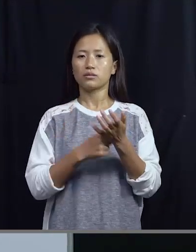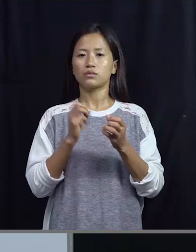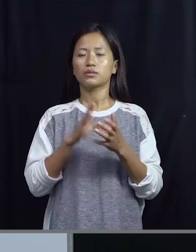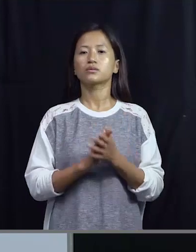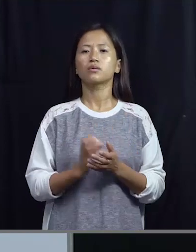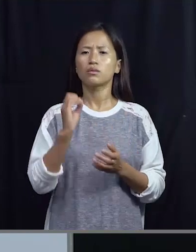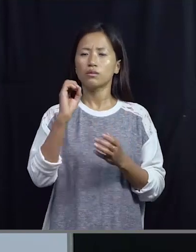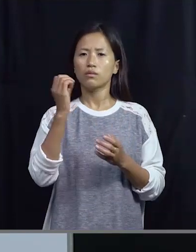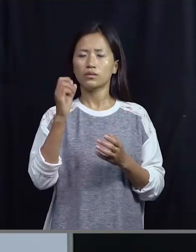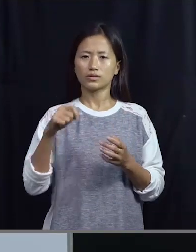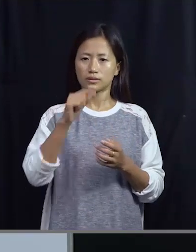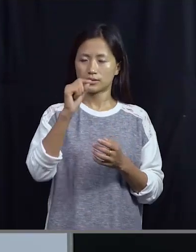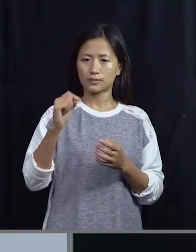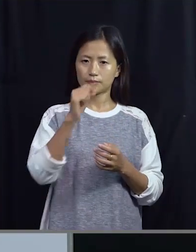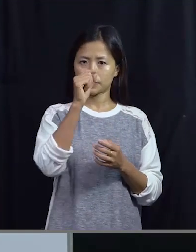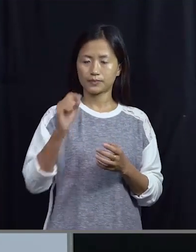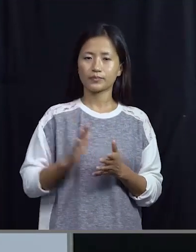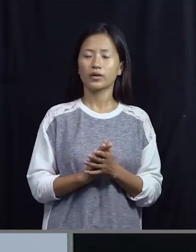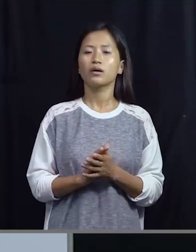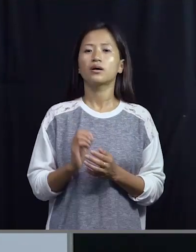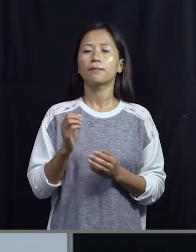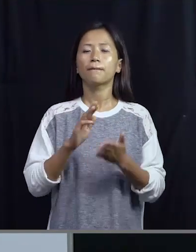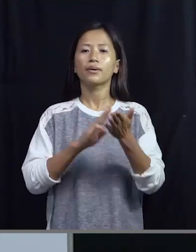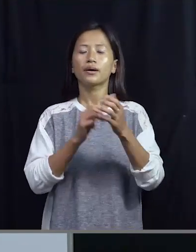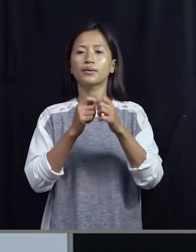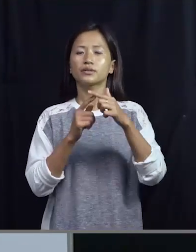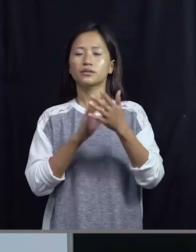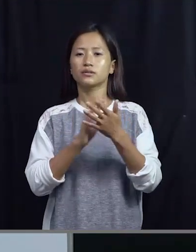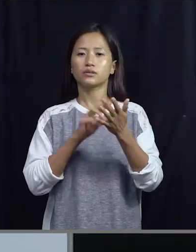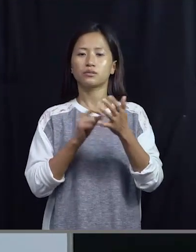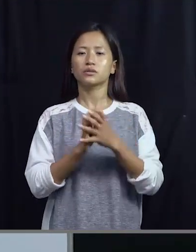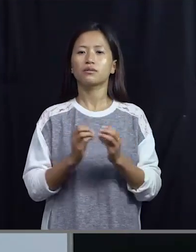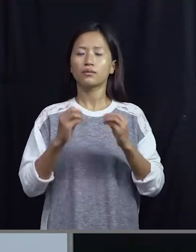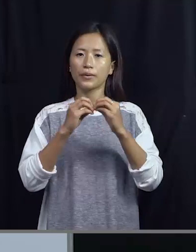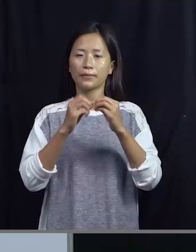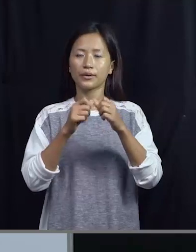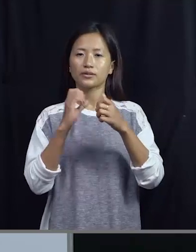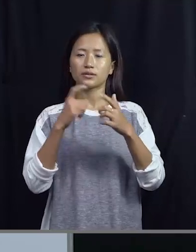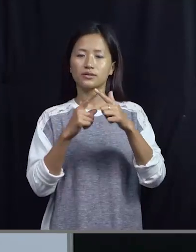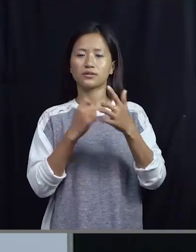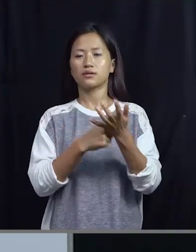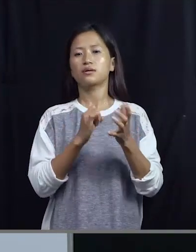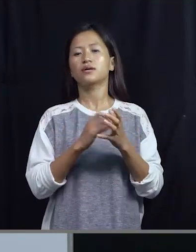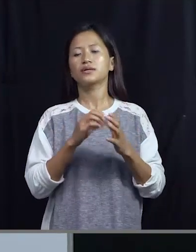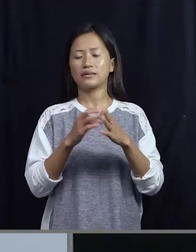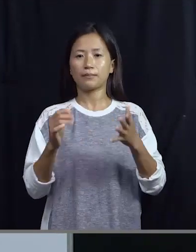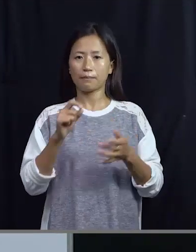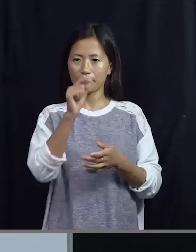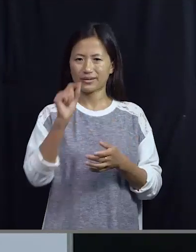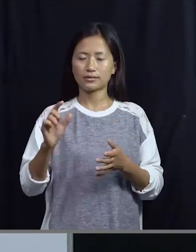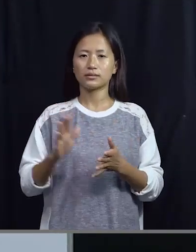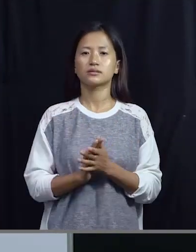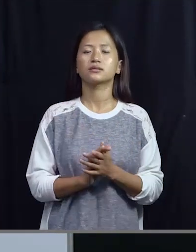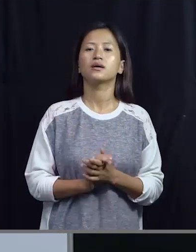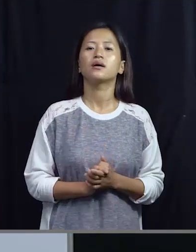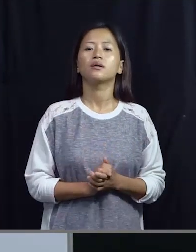The particular bacteria is named as methanobacterium. Methano, that means it is rich in methane,